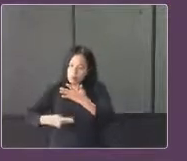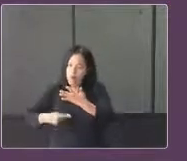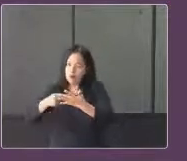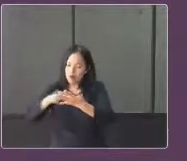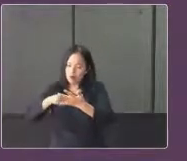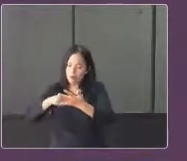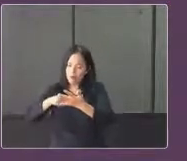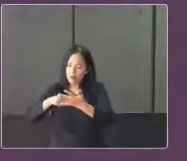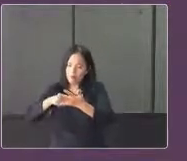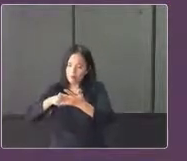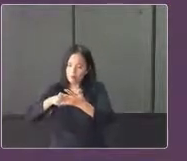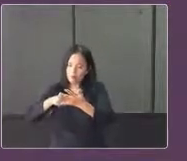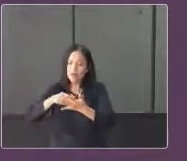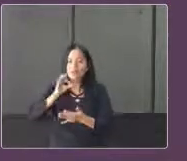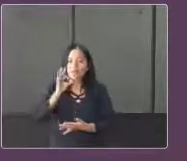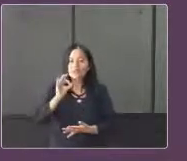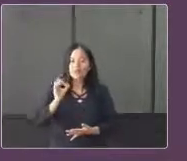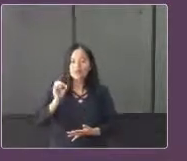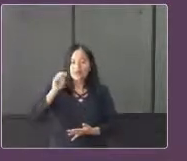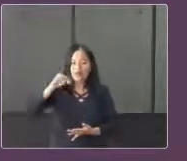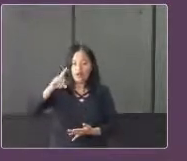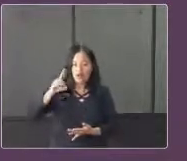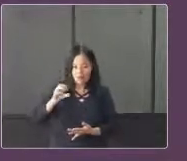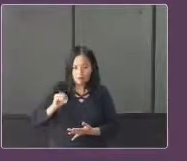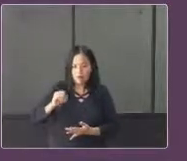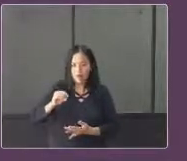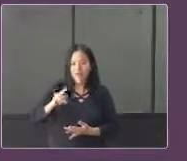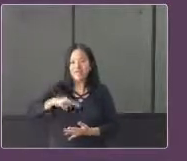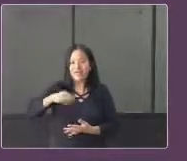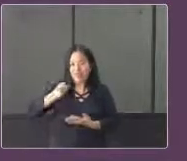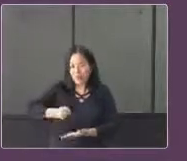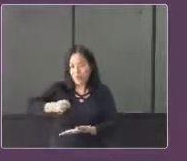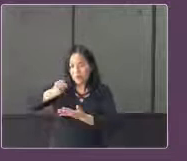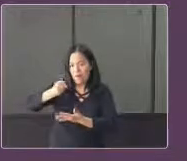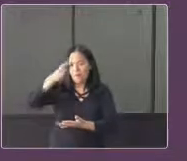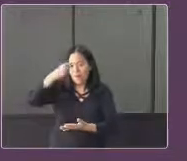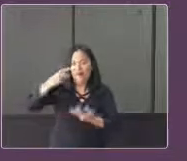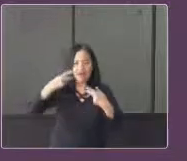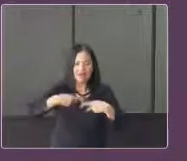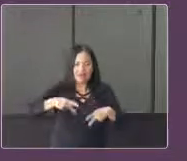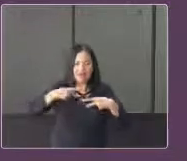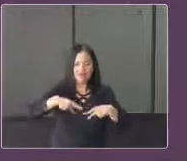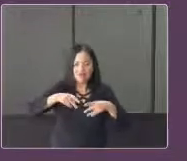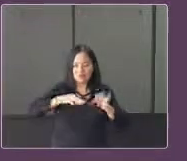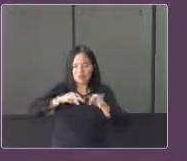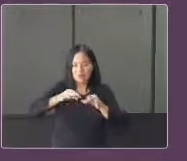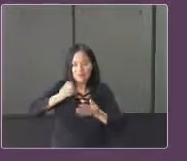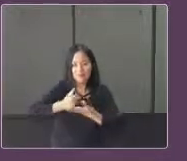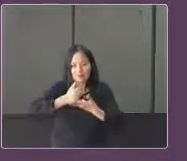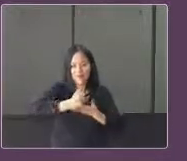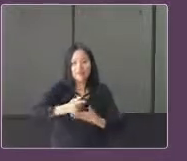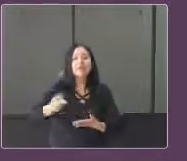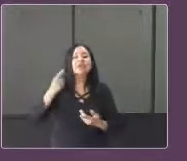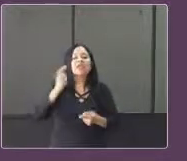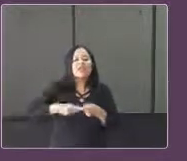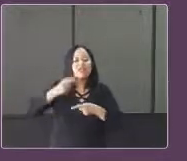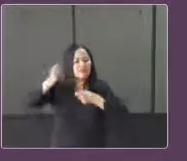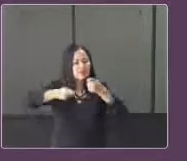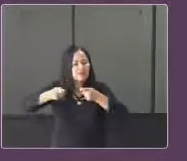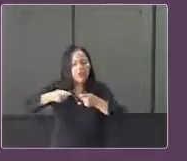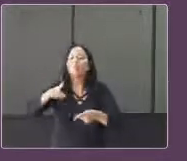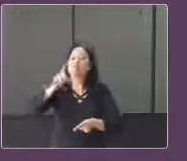there are some projects like the Economic Forum for the installation of production units, which will